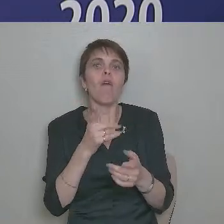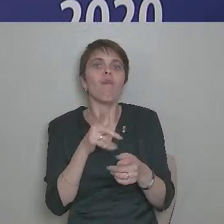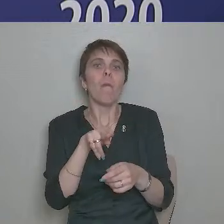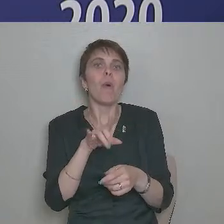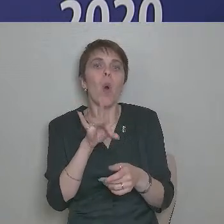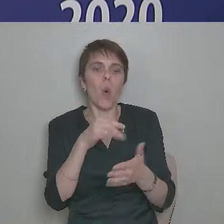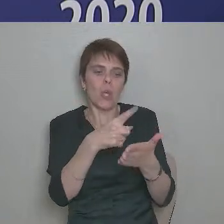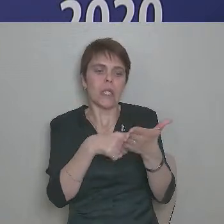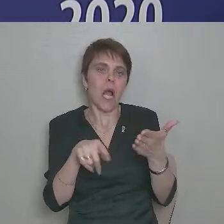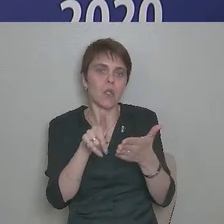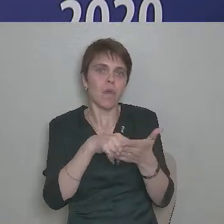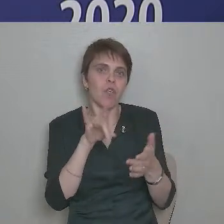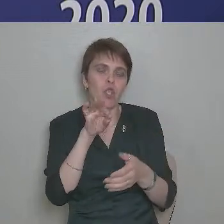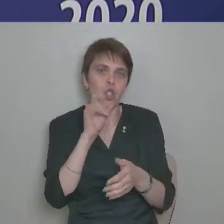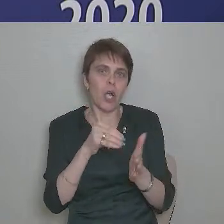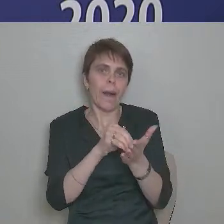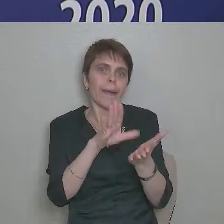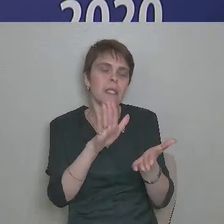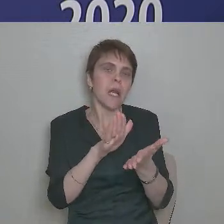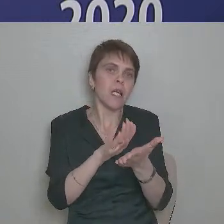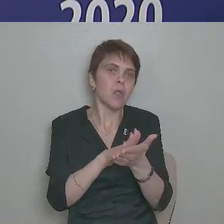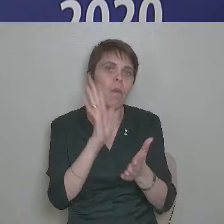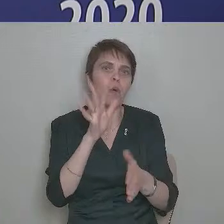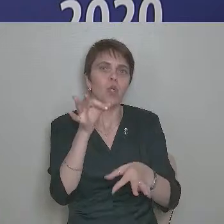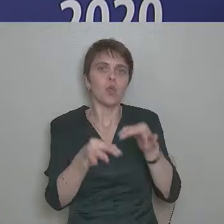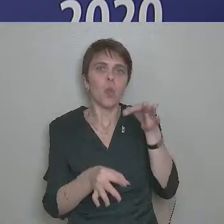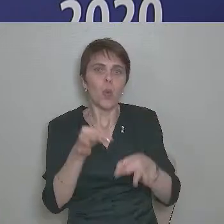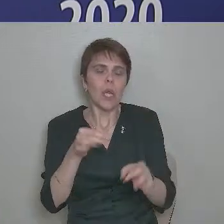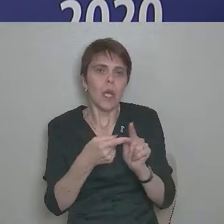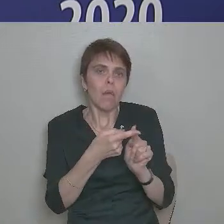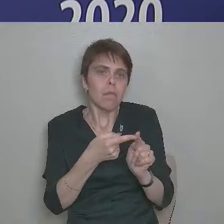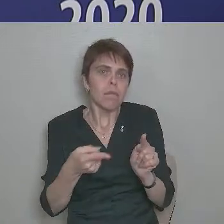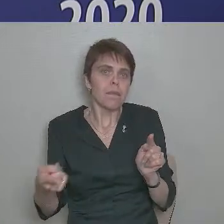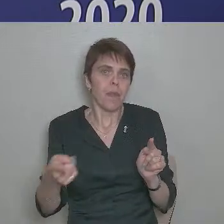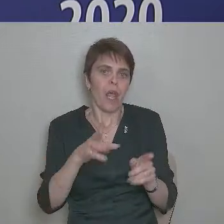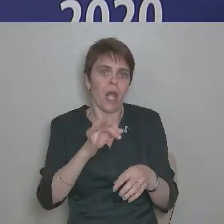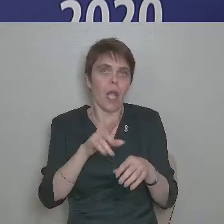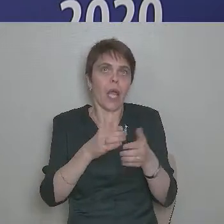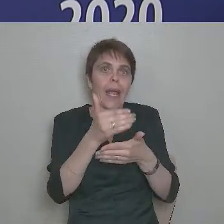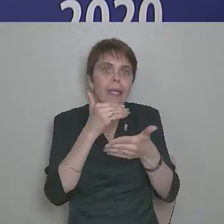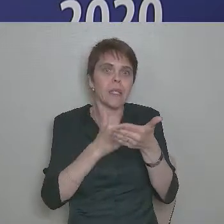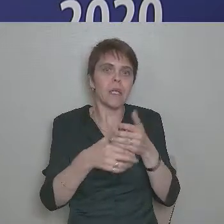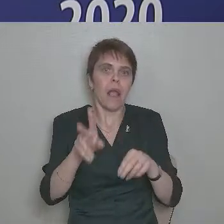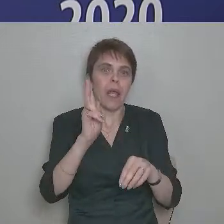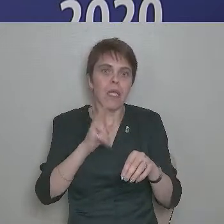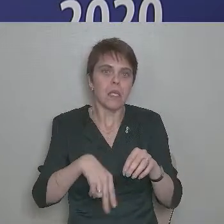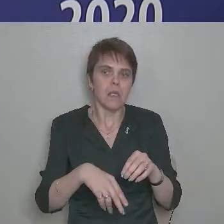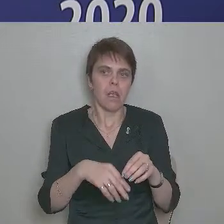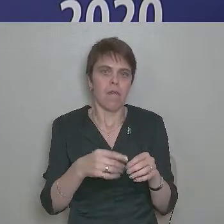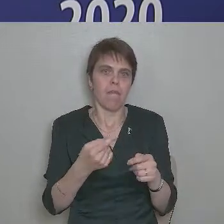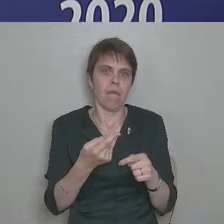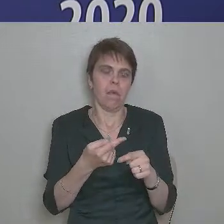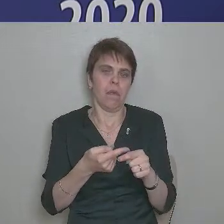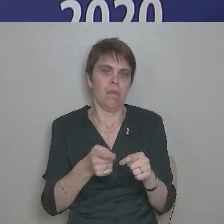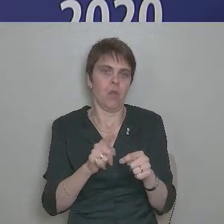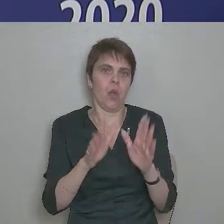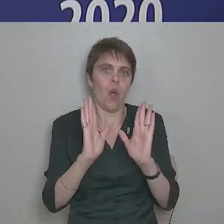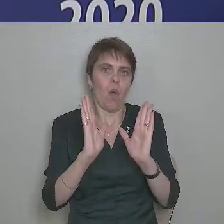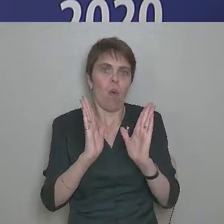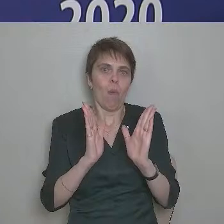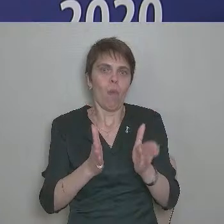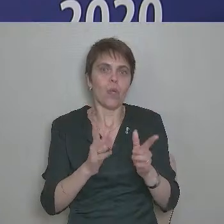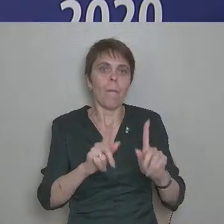a resolution on refusing the registration or cancelling the registration, and then at the end of the